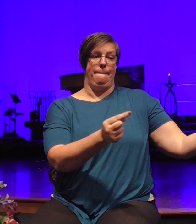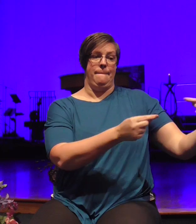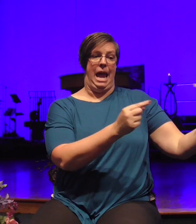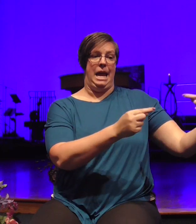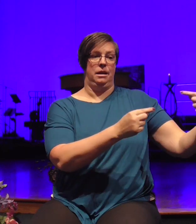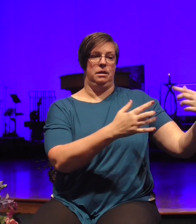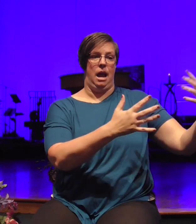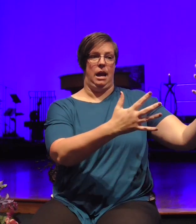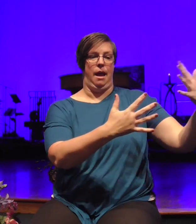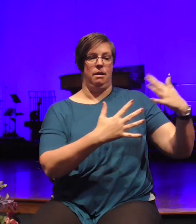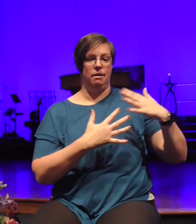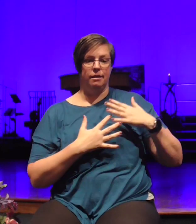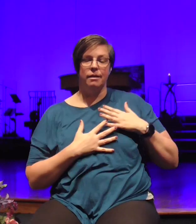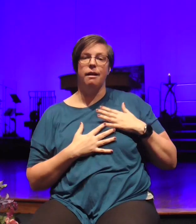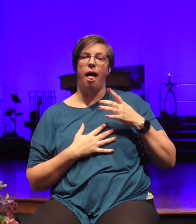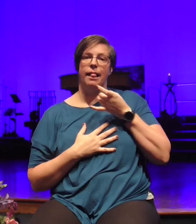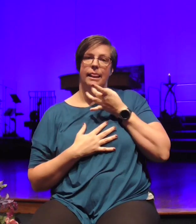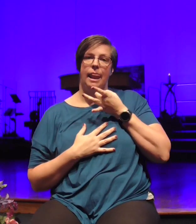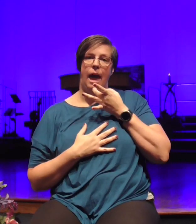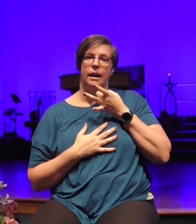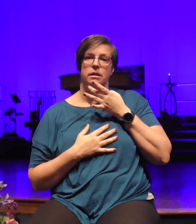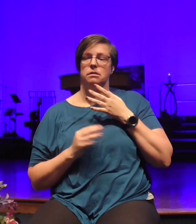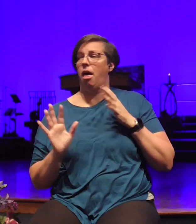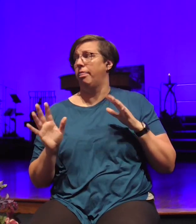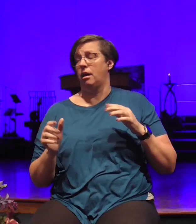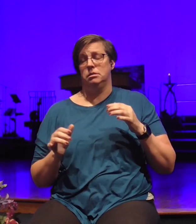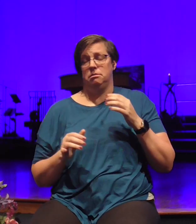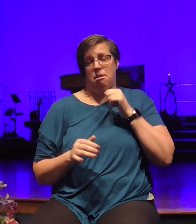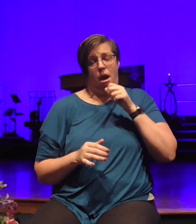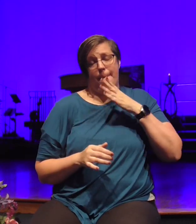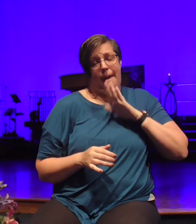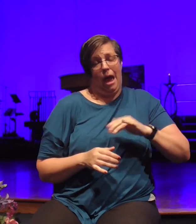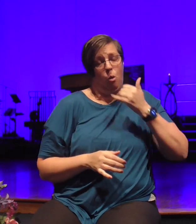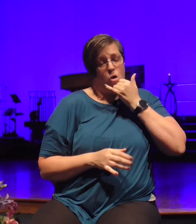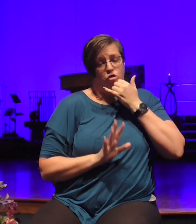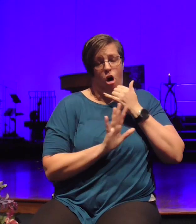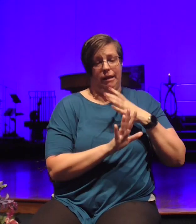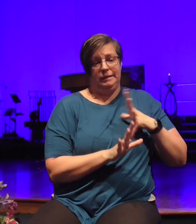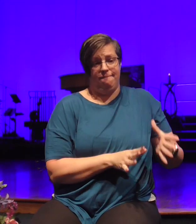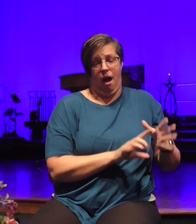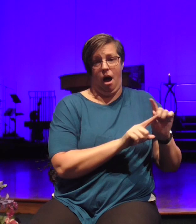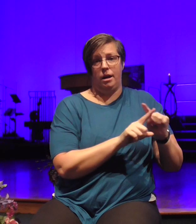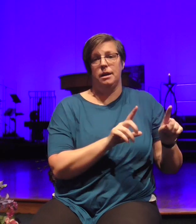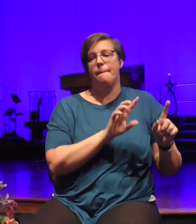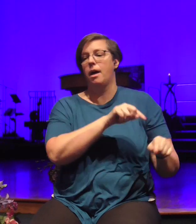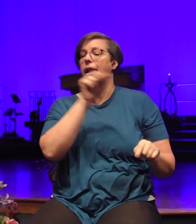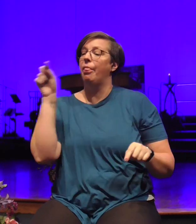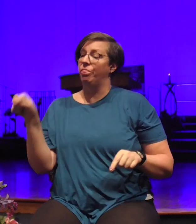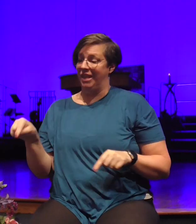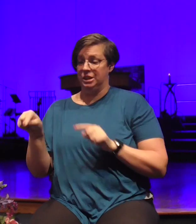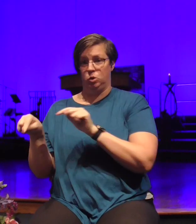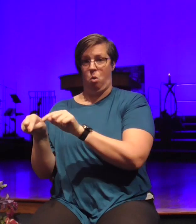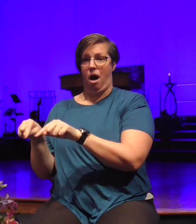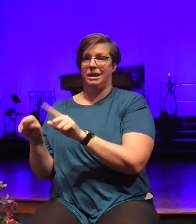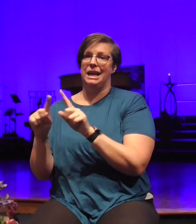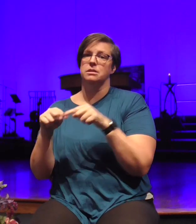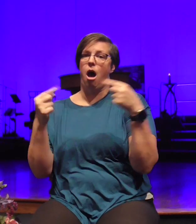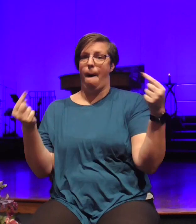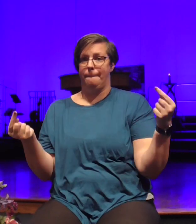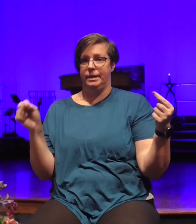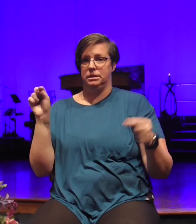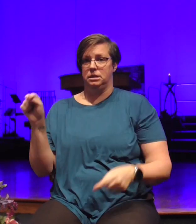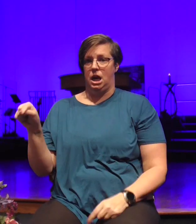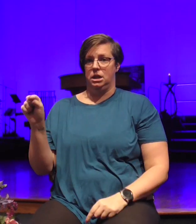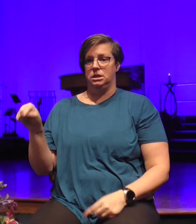not that that's bad or wrong. That's a fine spiritual practice. In Tonglen, it's quite the opposite, though. It's the